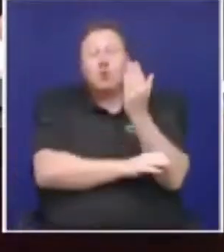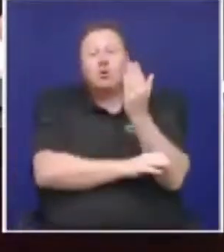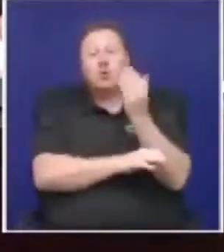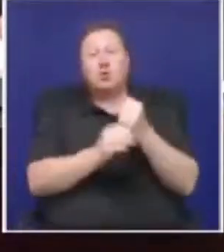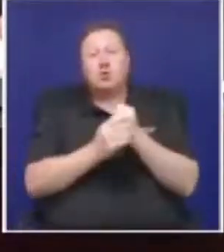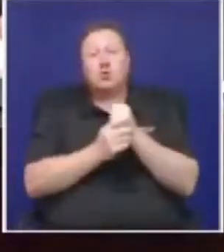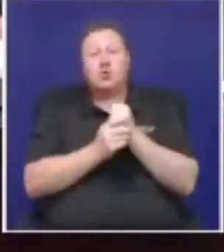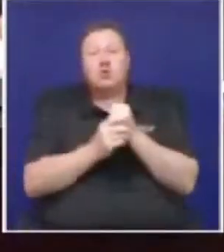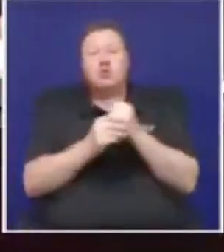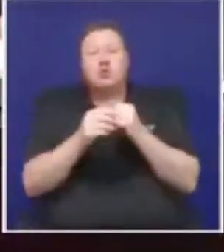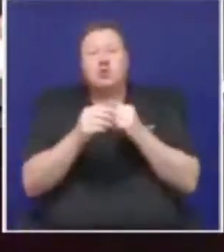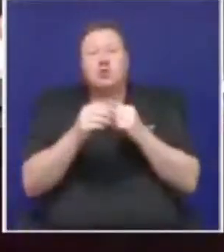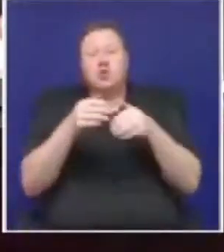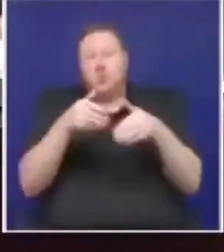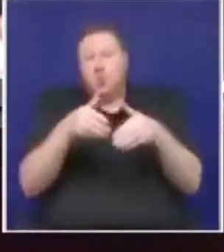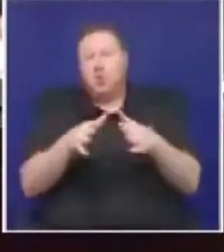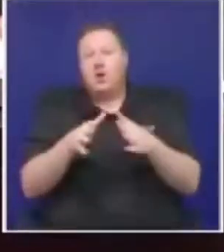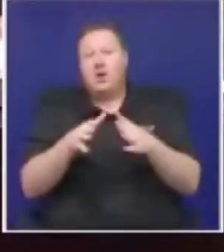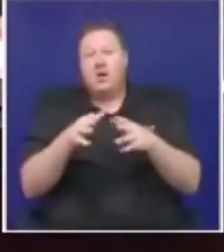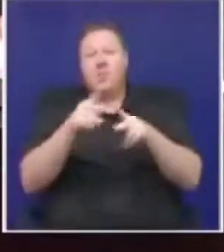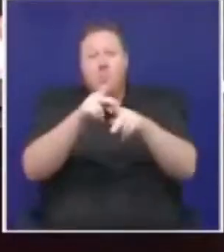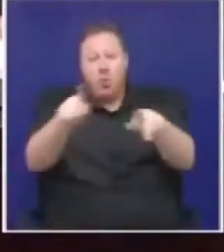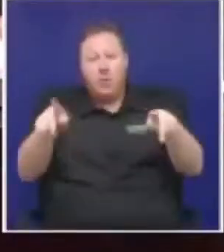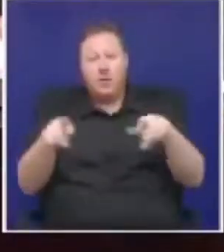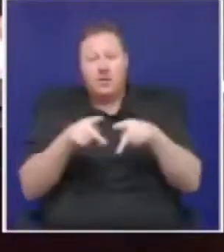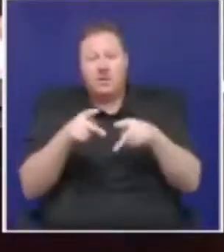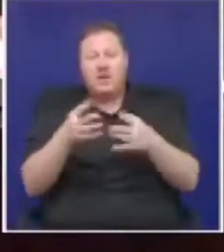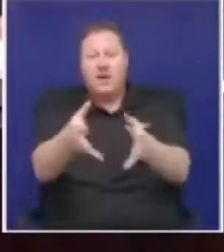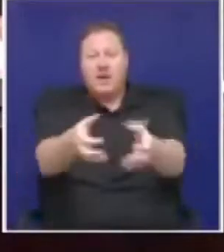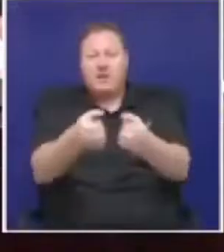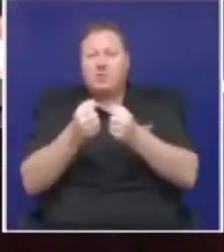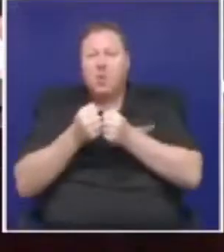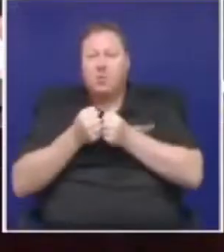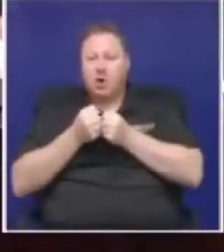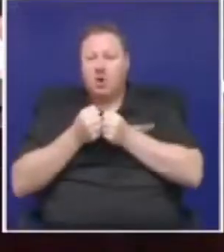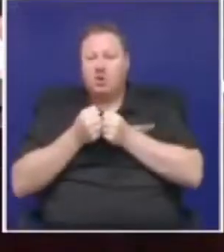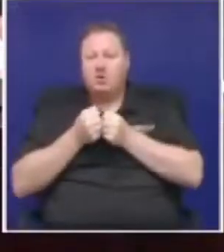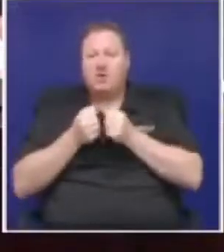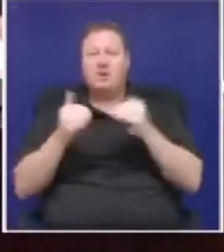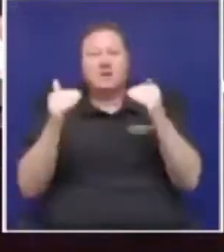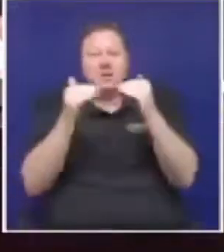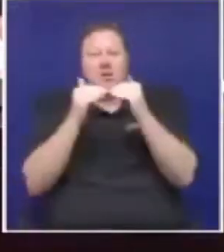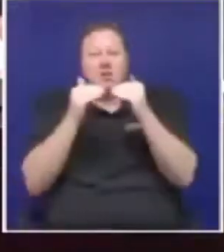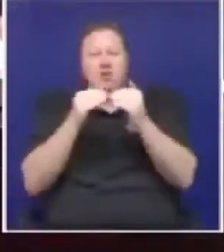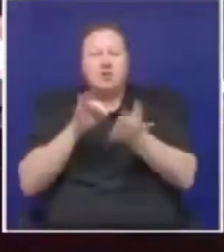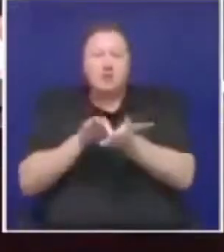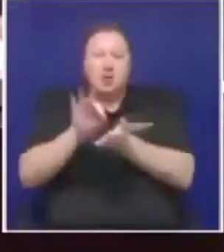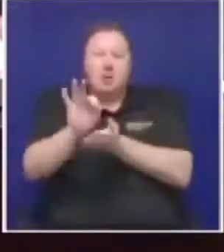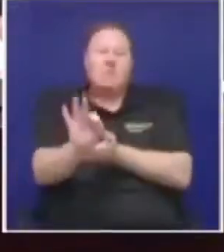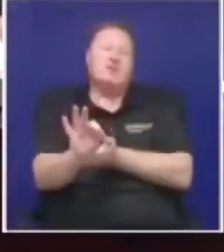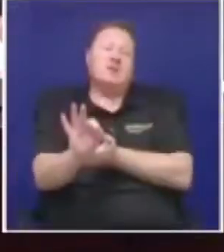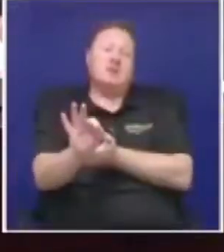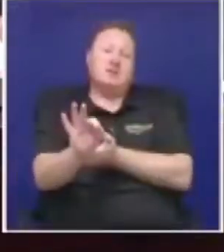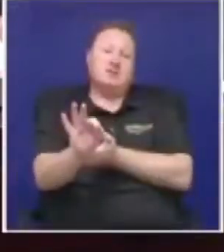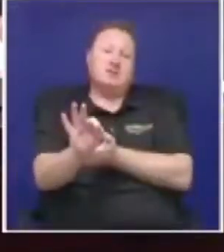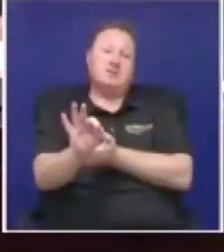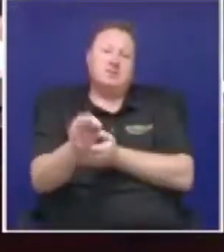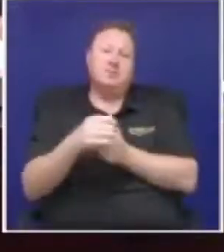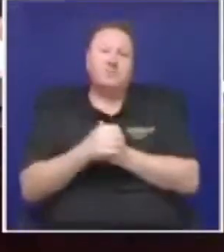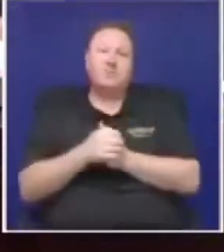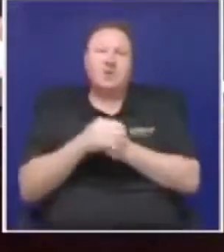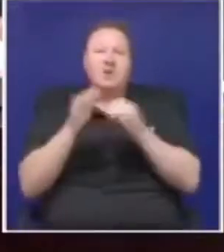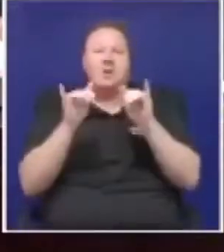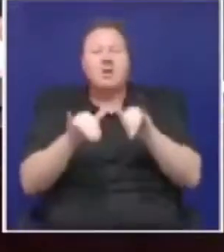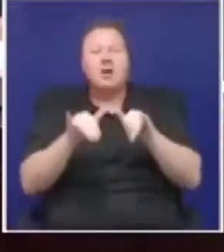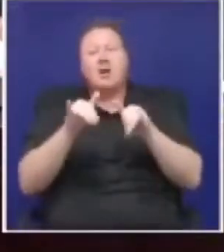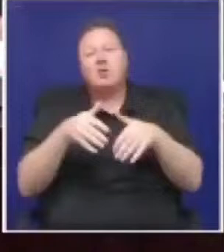of property subject to just and equitable compensation. To this end,